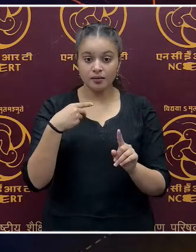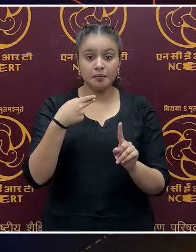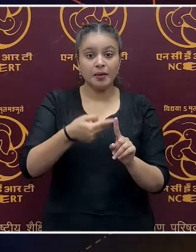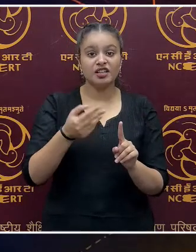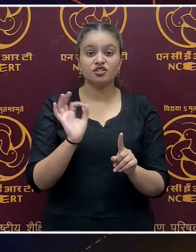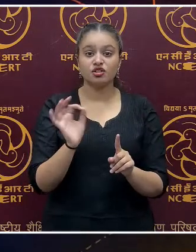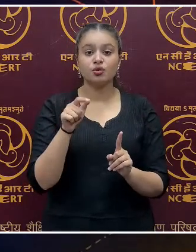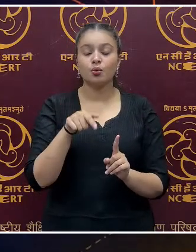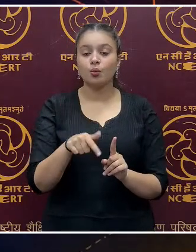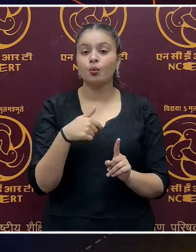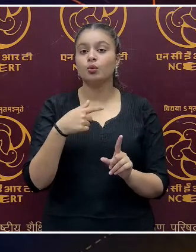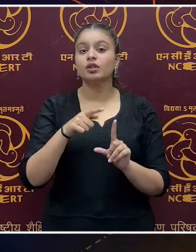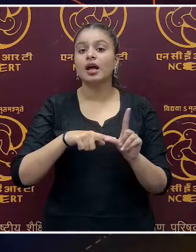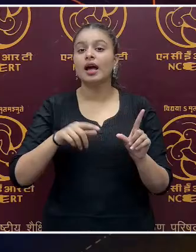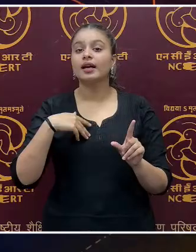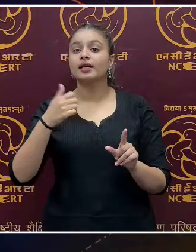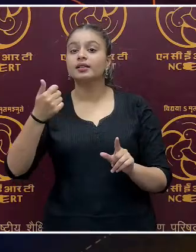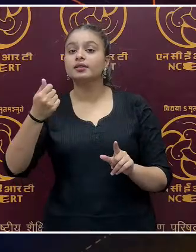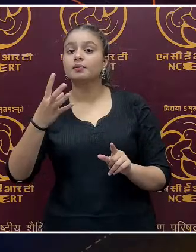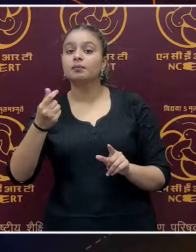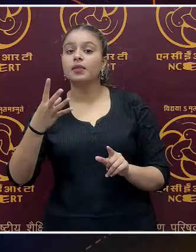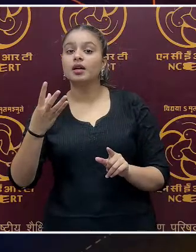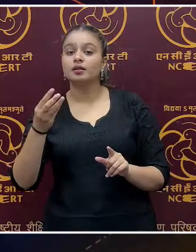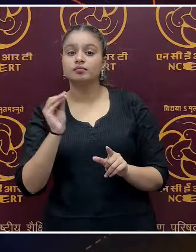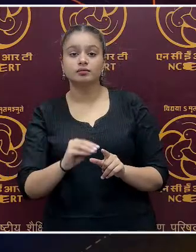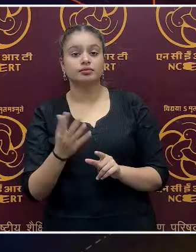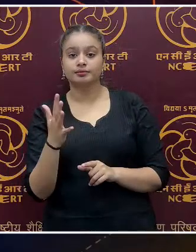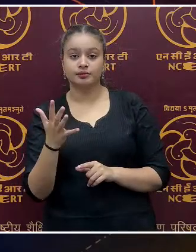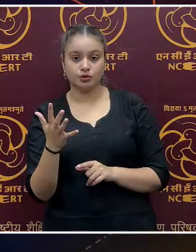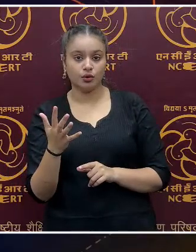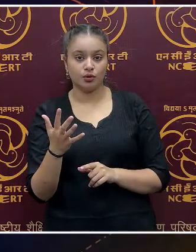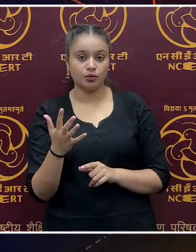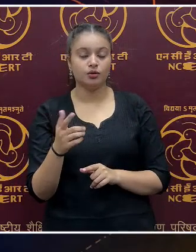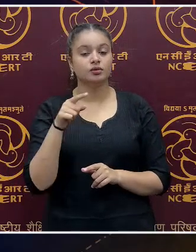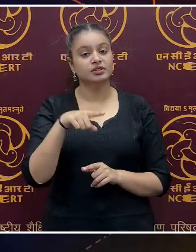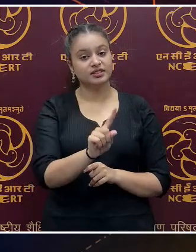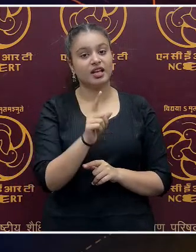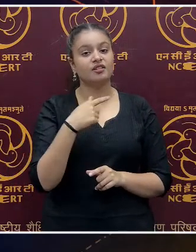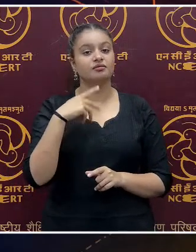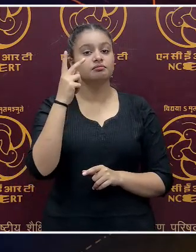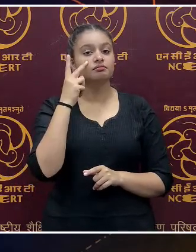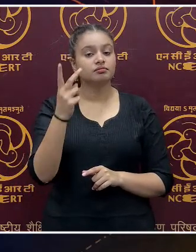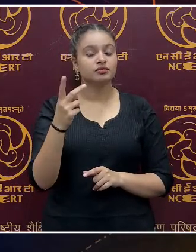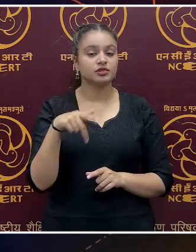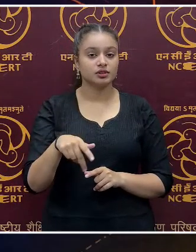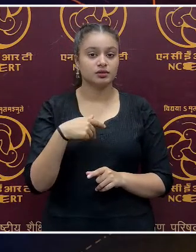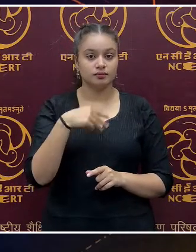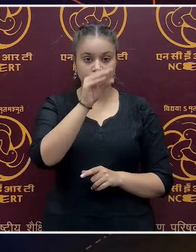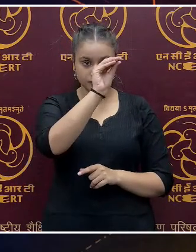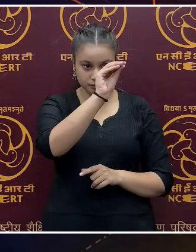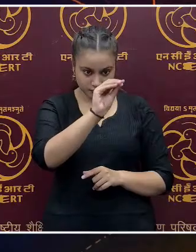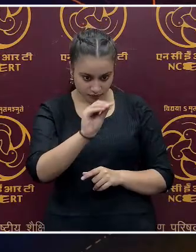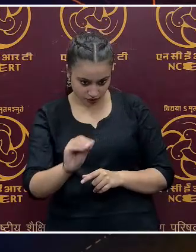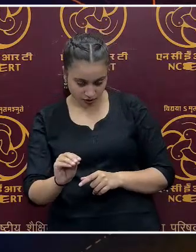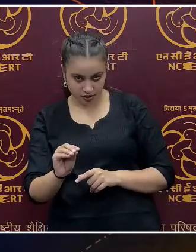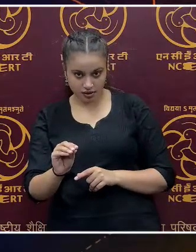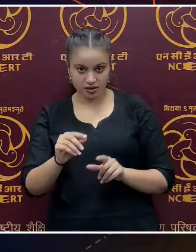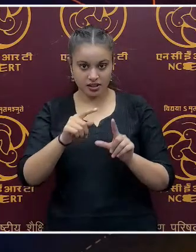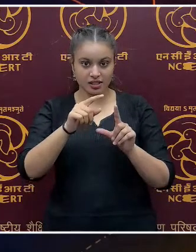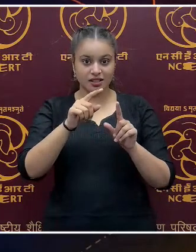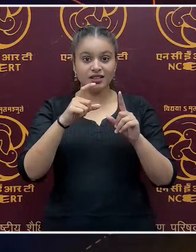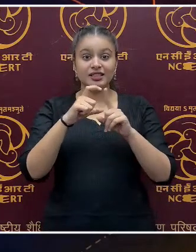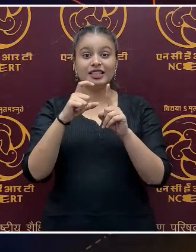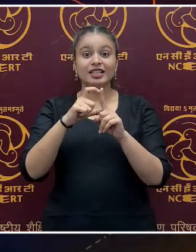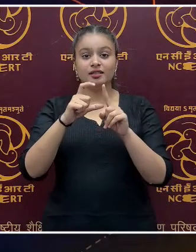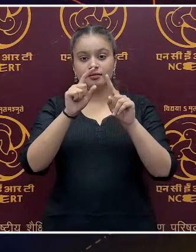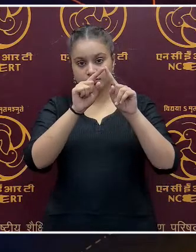what is the particular angle, the number of the angle, that one. Now we have to drag the protractor here. In